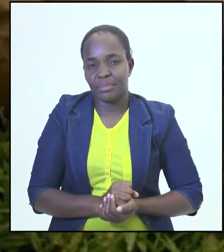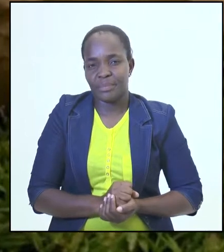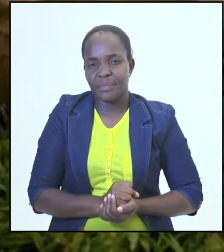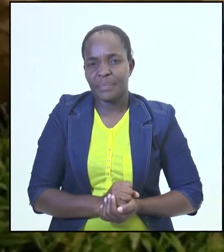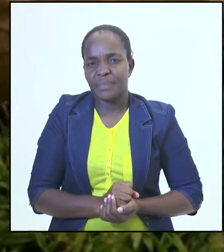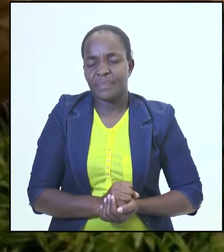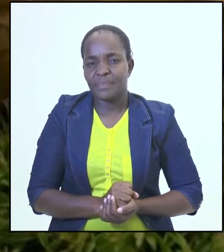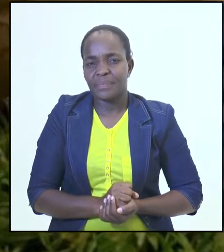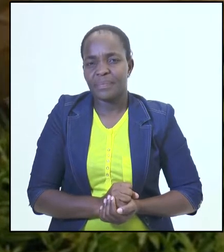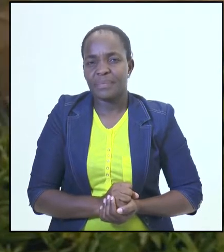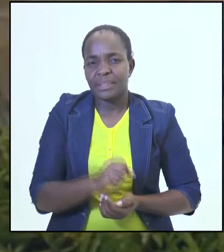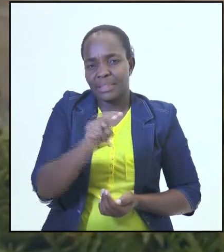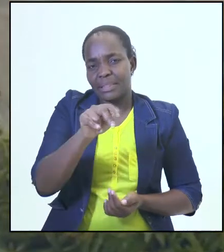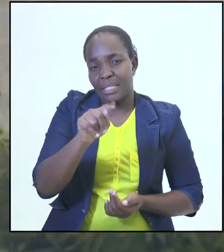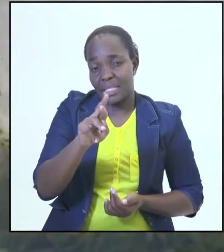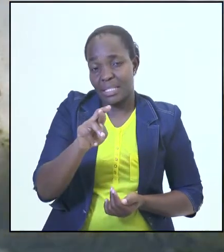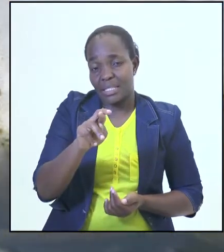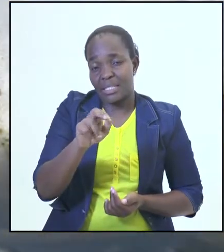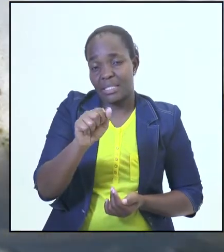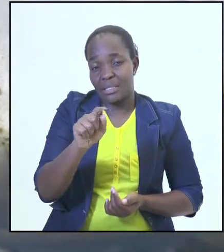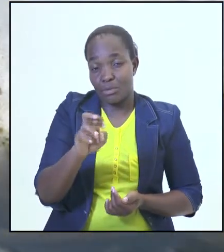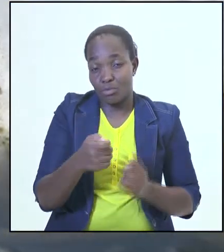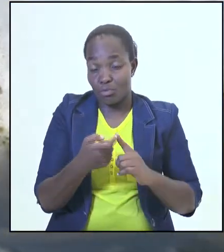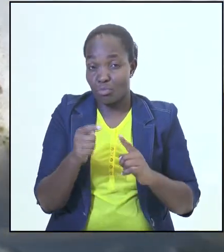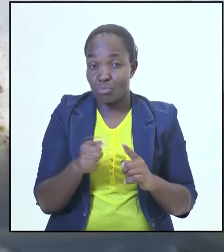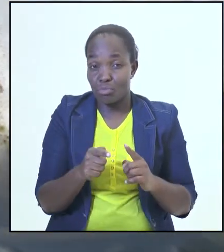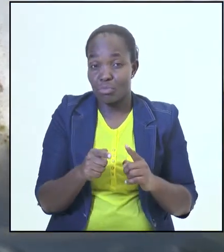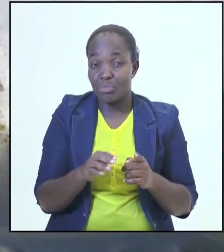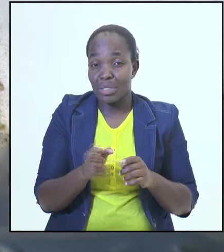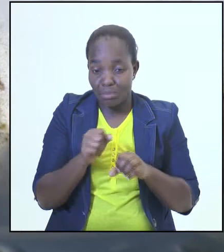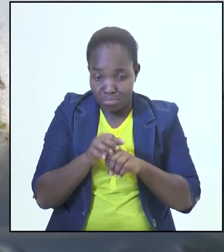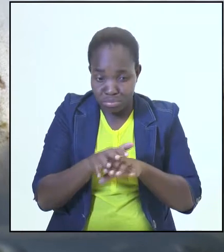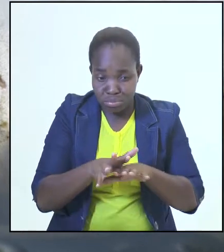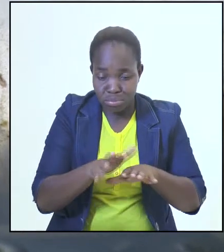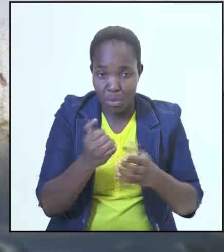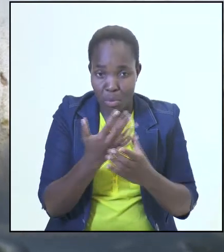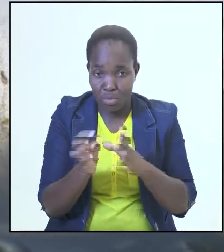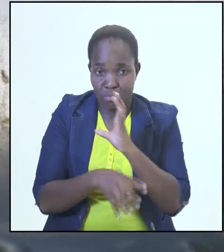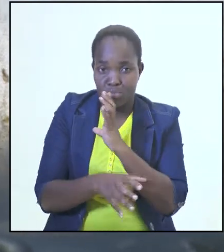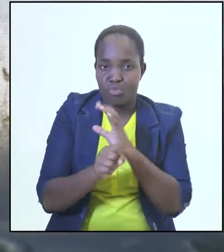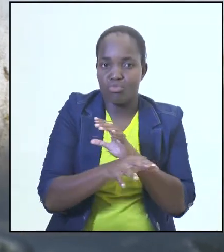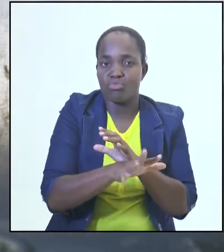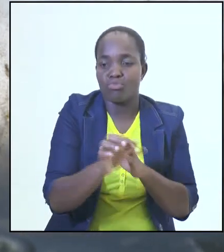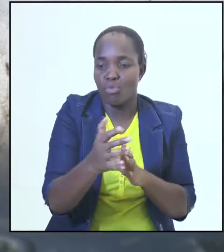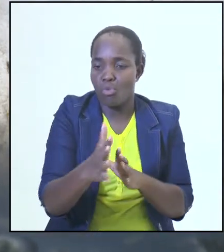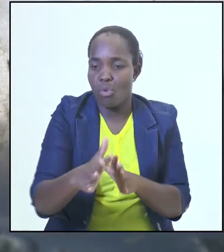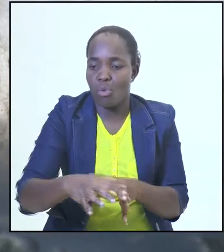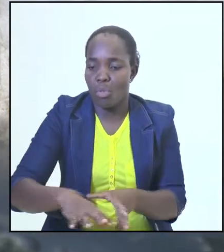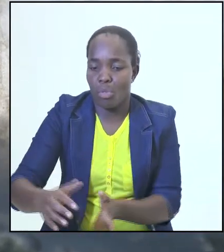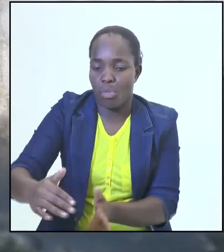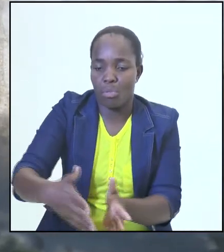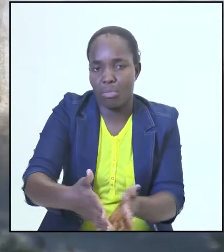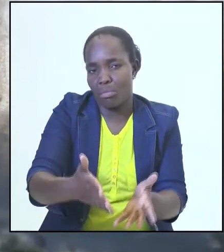leak into rivers and dams, where it causes algae bloom. Algae blocks out light for water plants